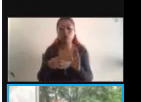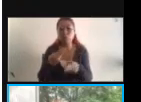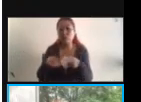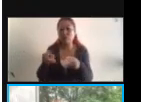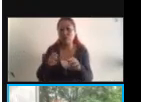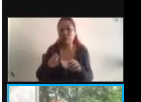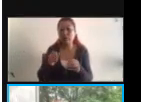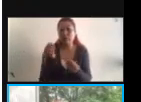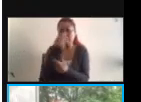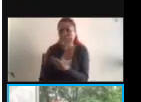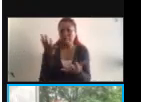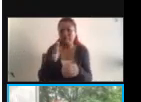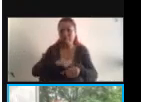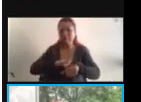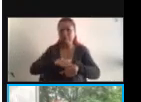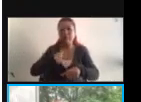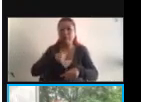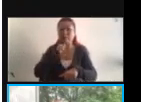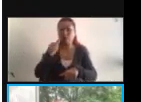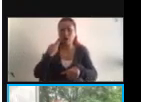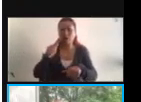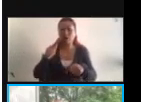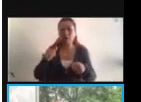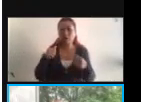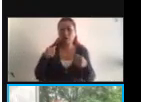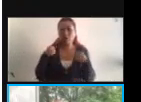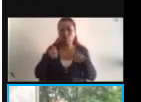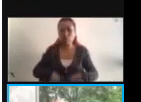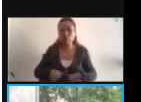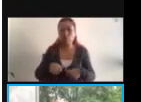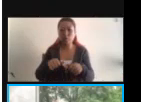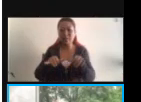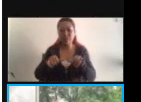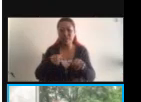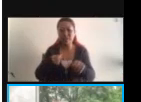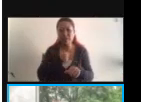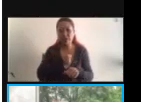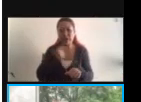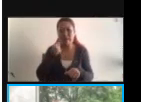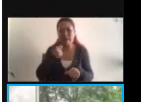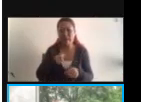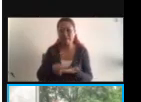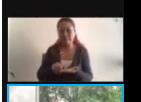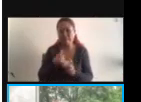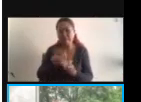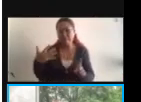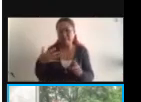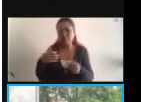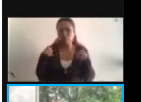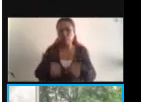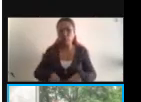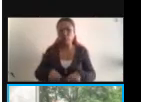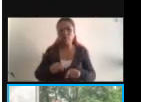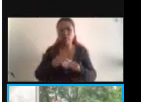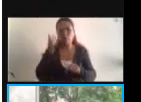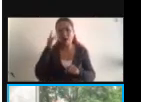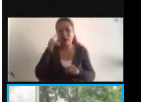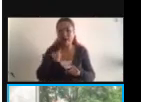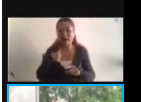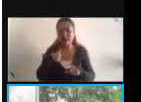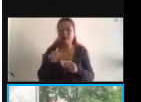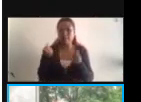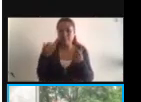engineer, so I apologize that I'm speaking about suits because there are many, many great engineers in the suit